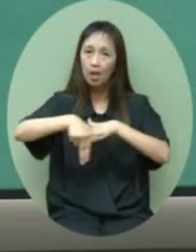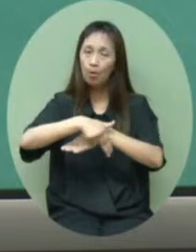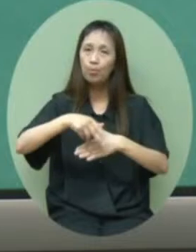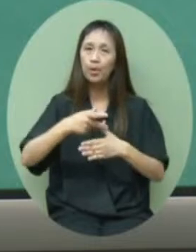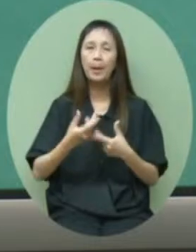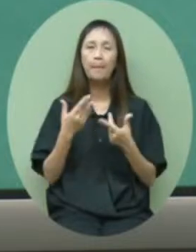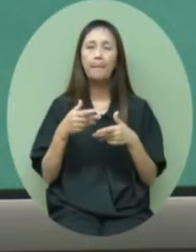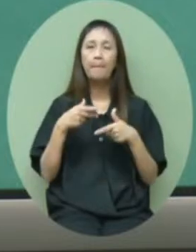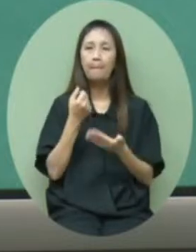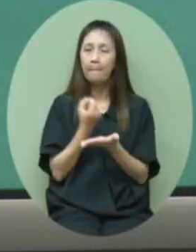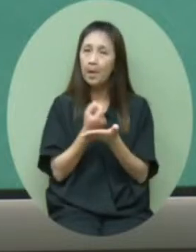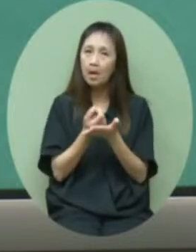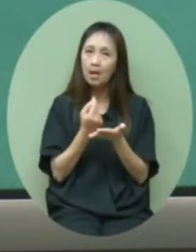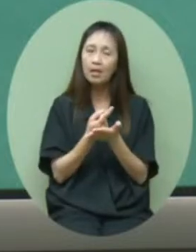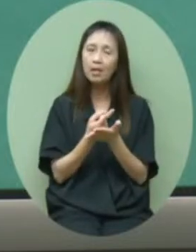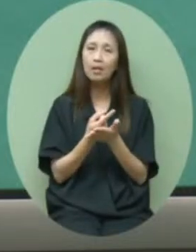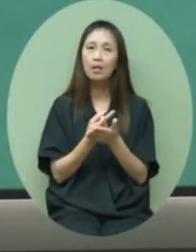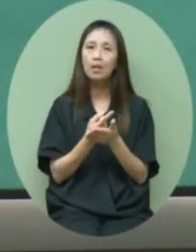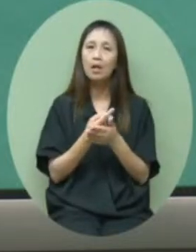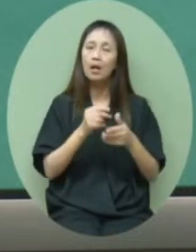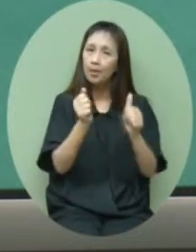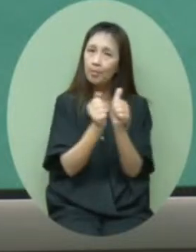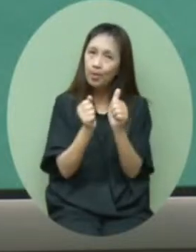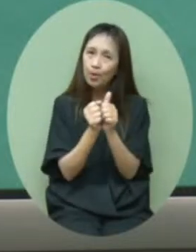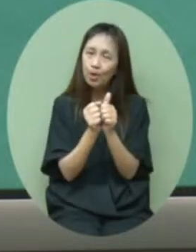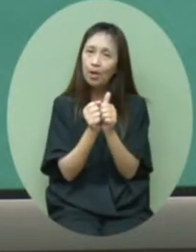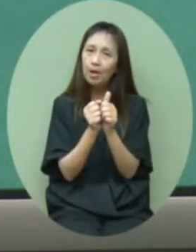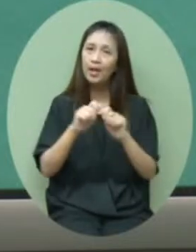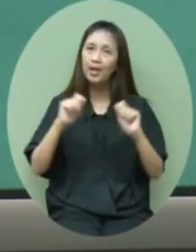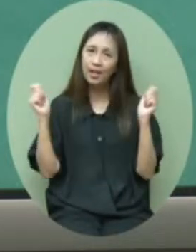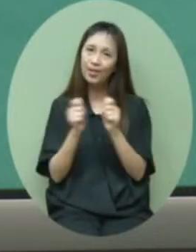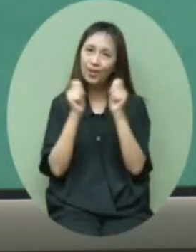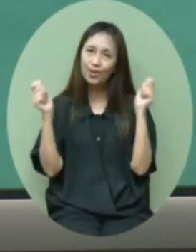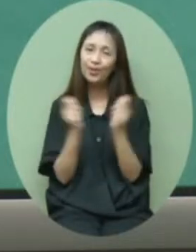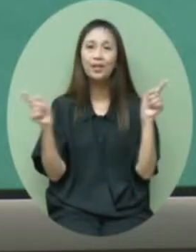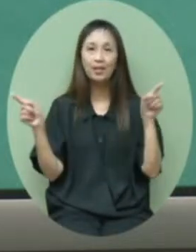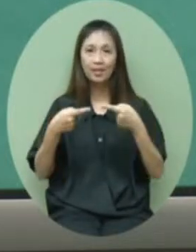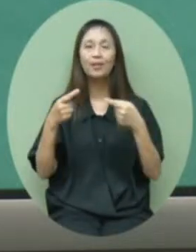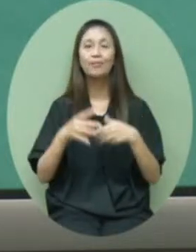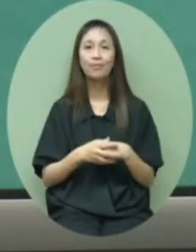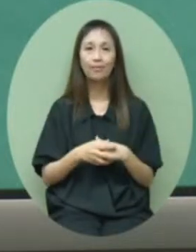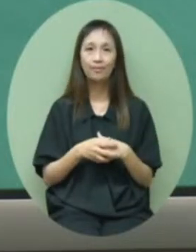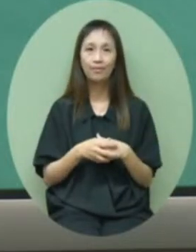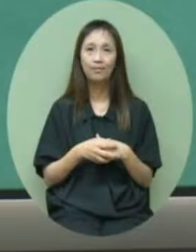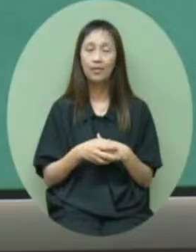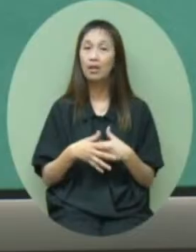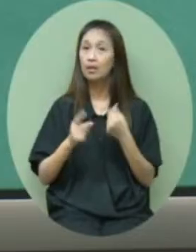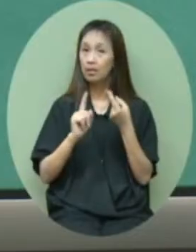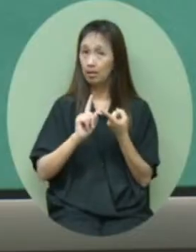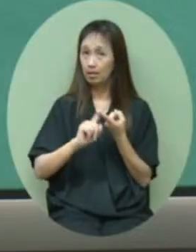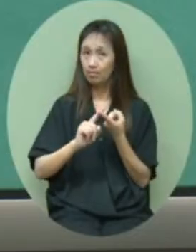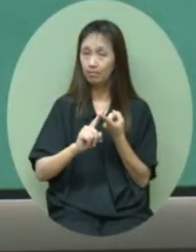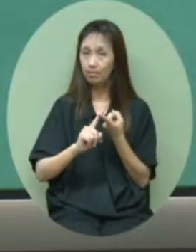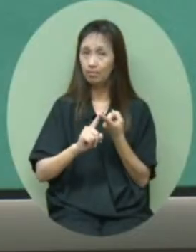different sectors will also offer various concessions and discounts so that the public can